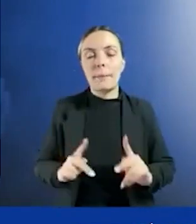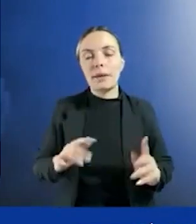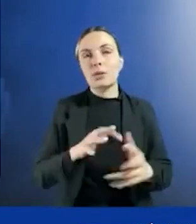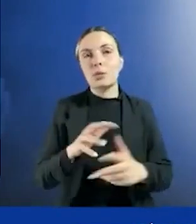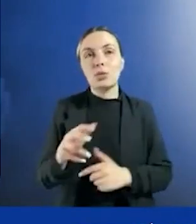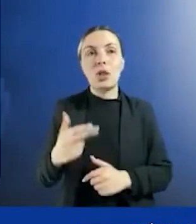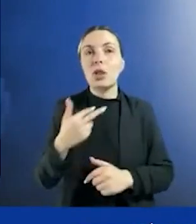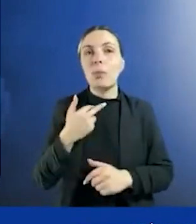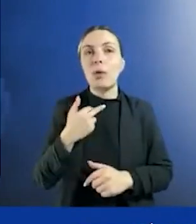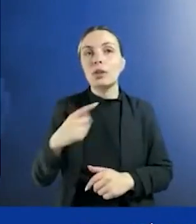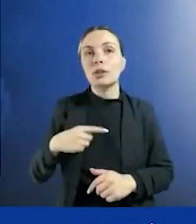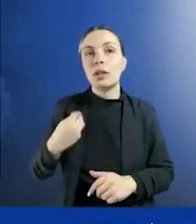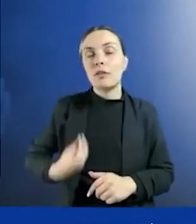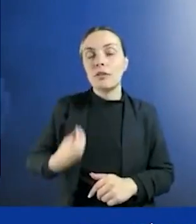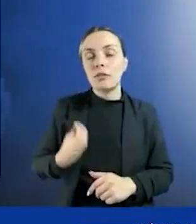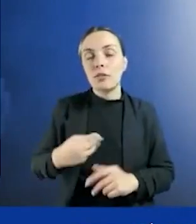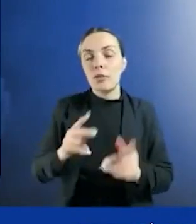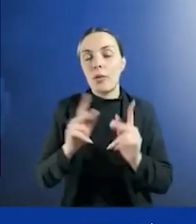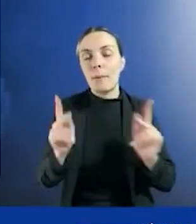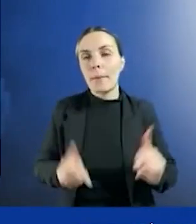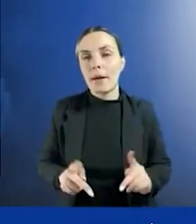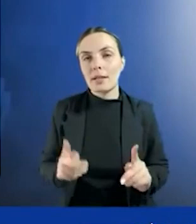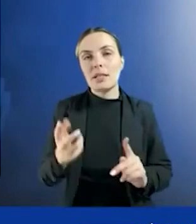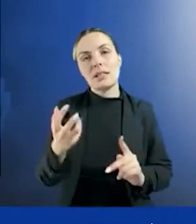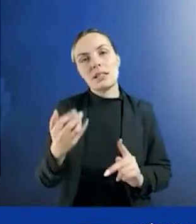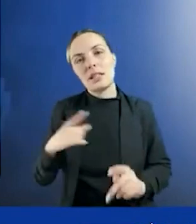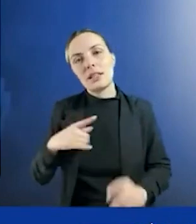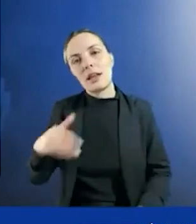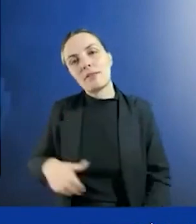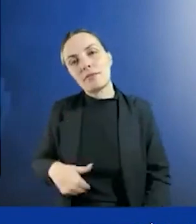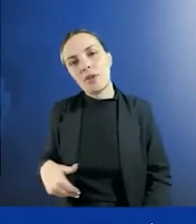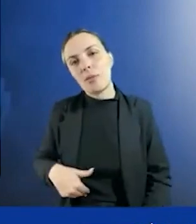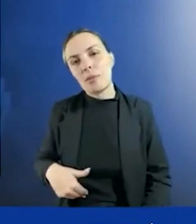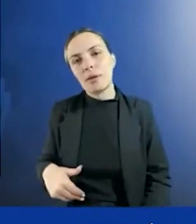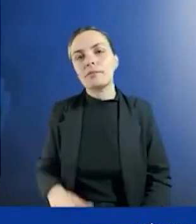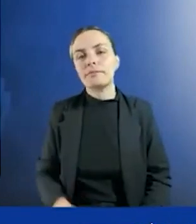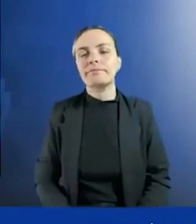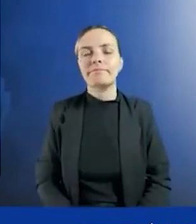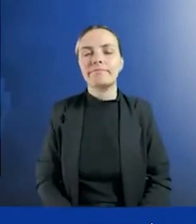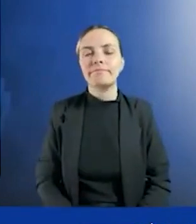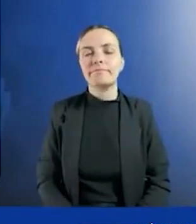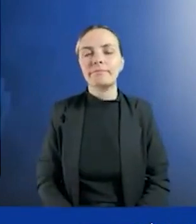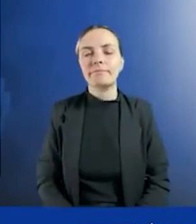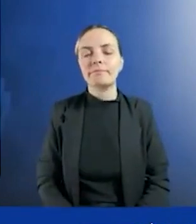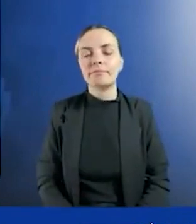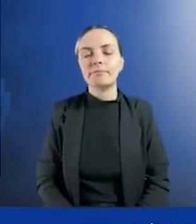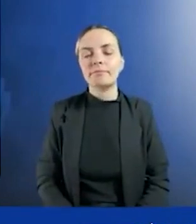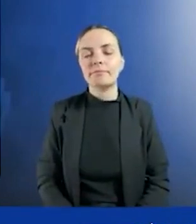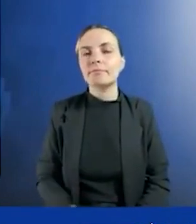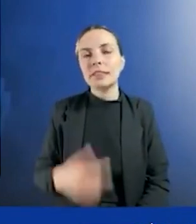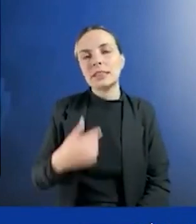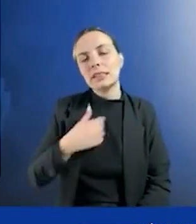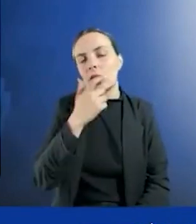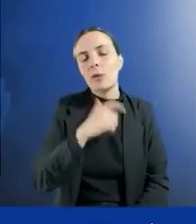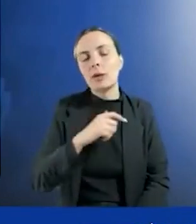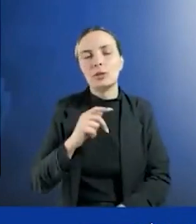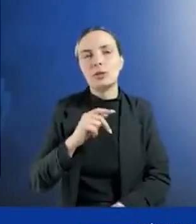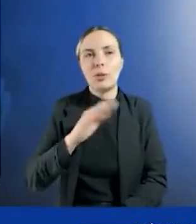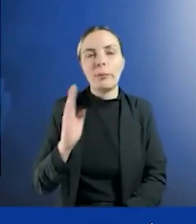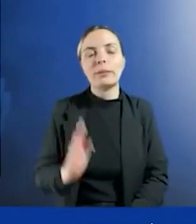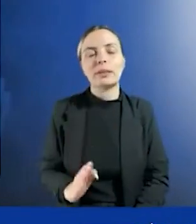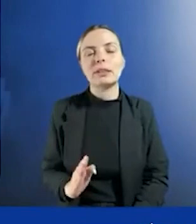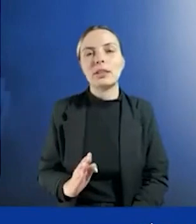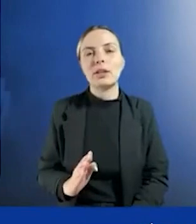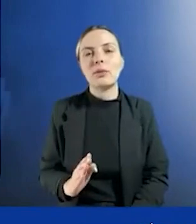and malnutrition prevail. So I think what Brazil and South America have done in agriculture, you are